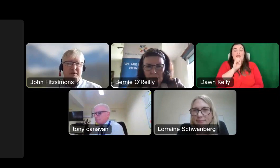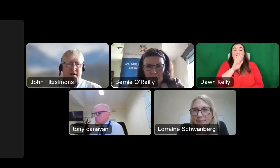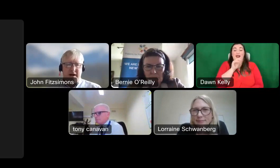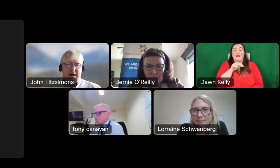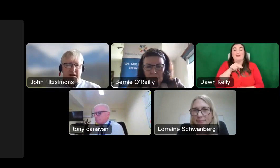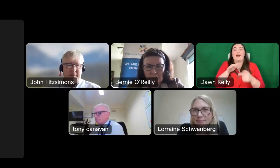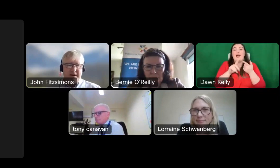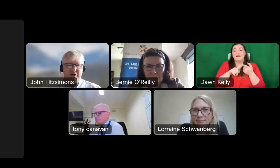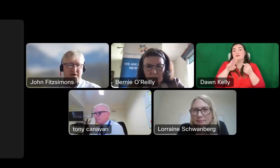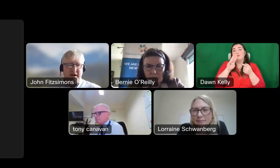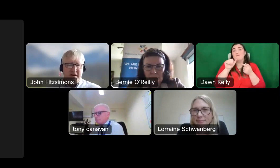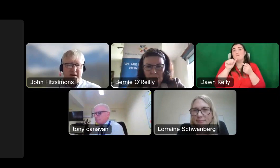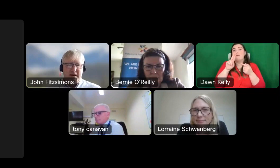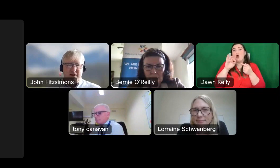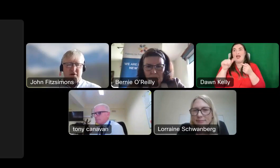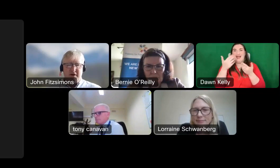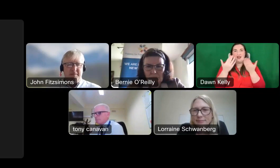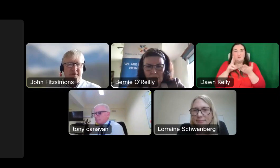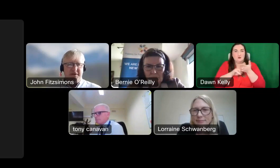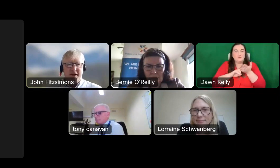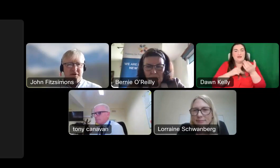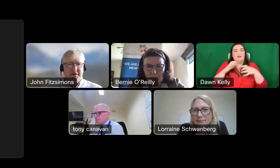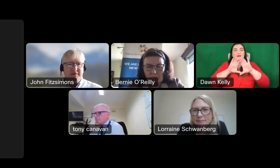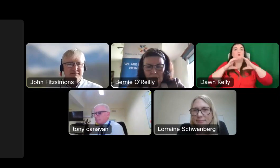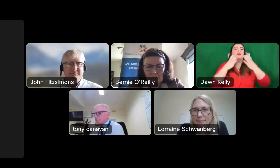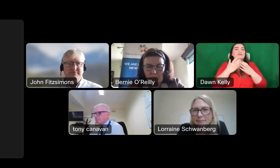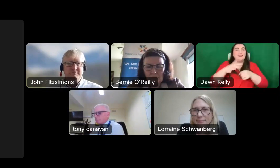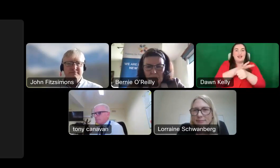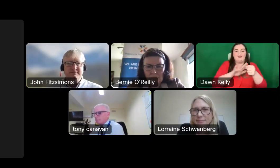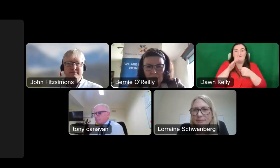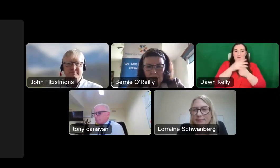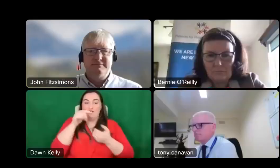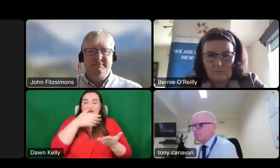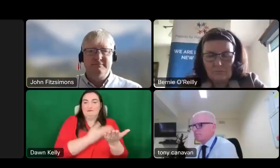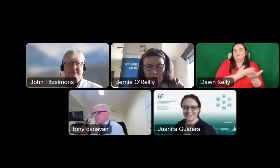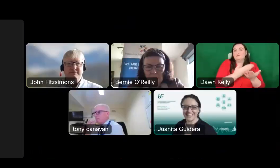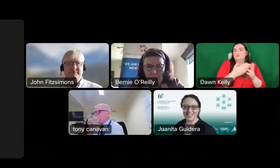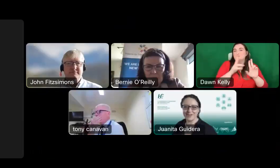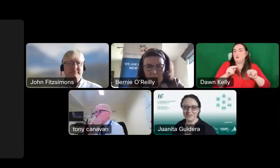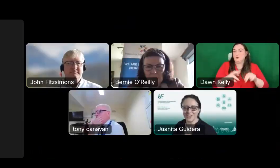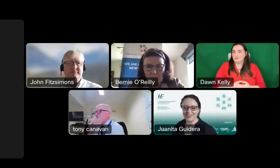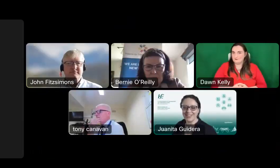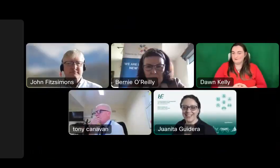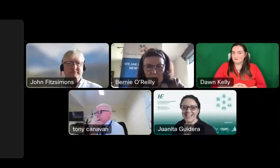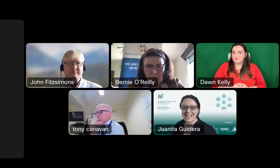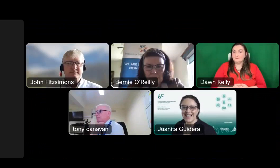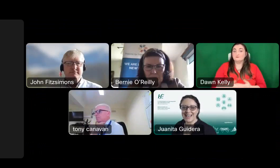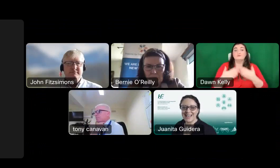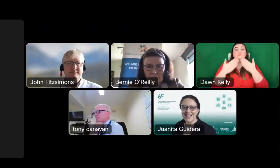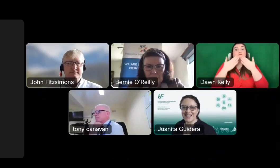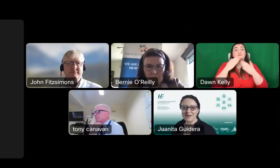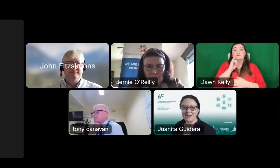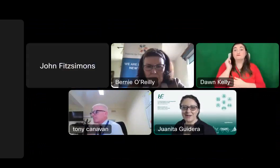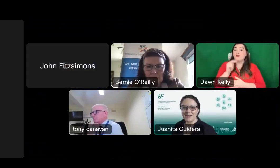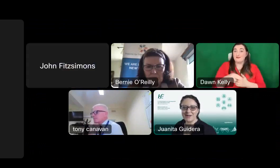about application in the acute and the community sectors. That's brilliant. Thank you very much for that, John.